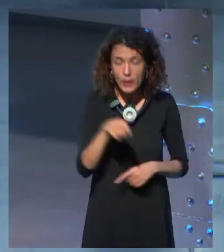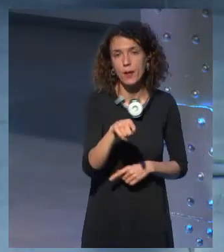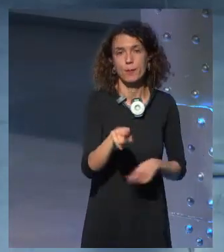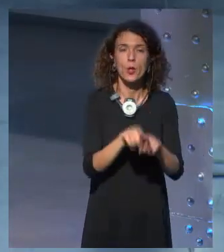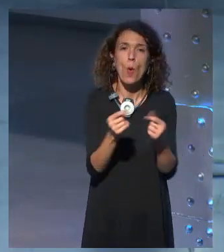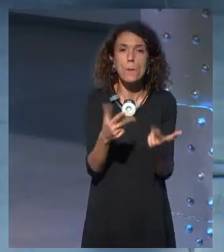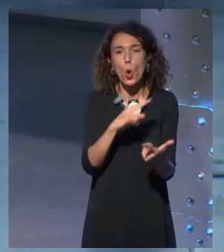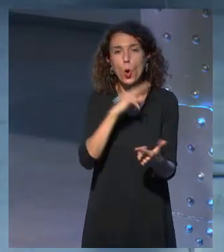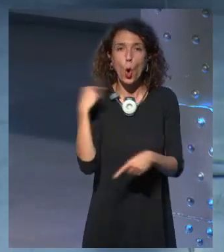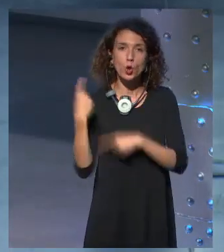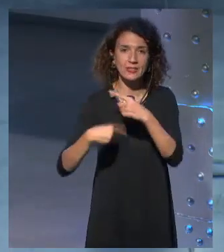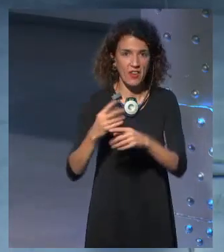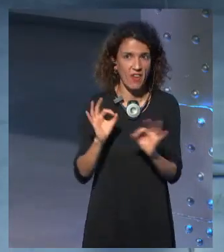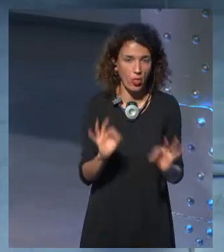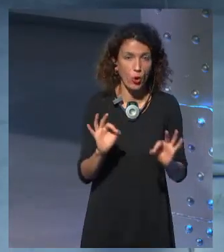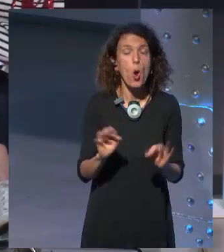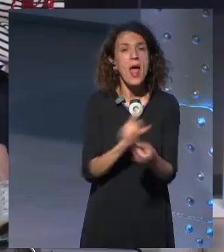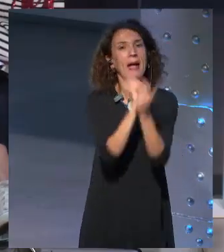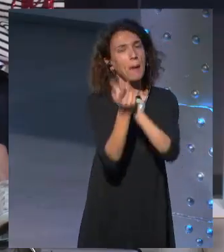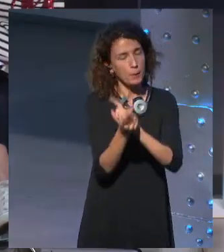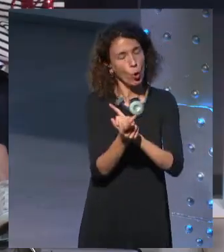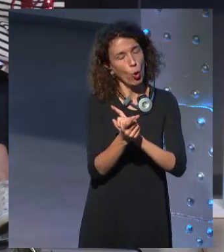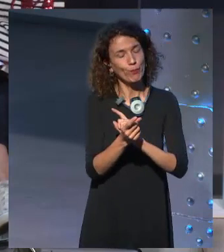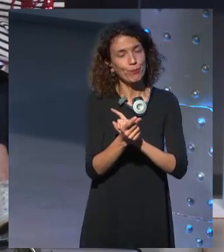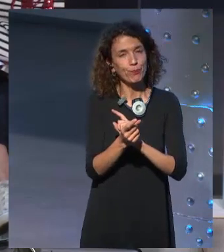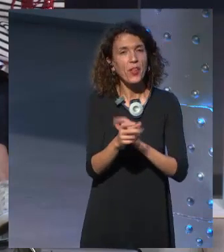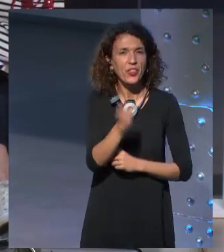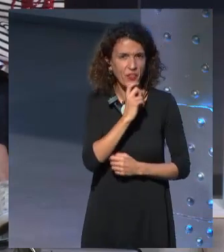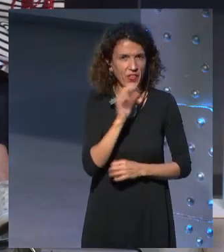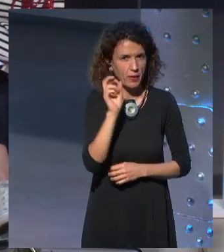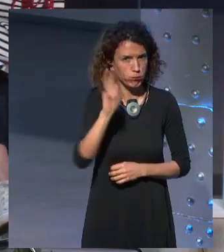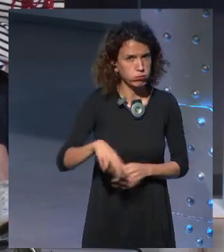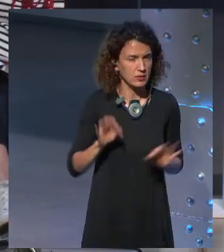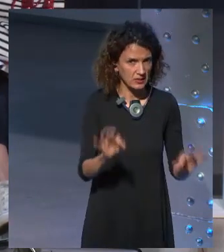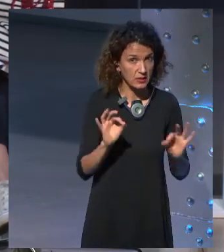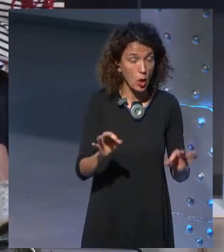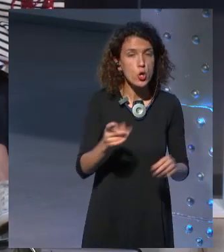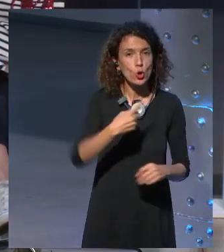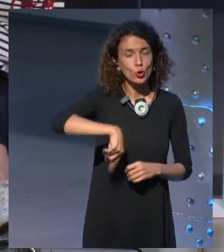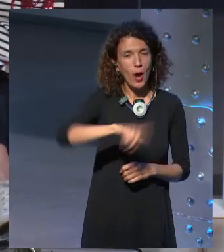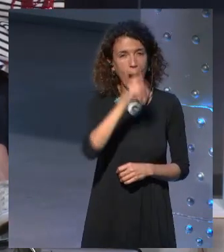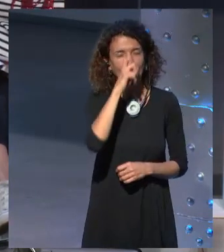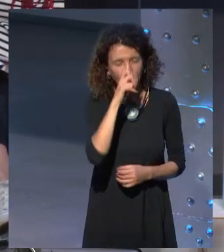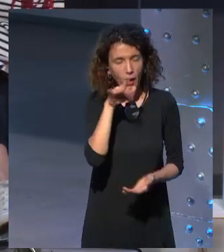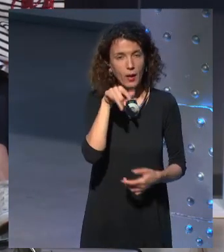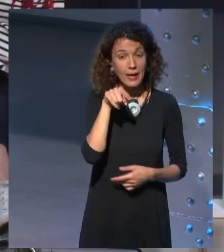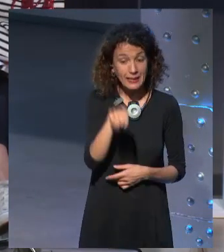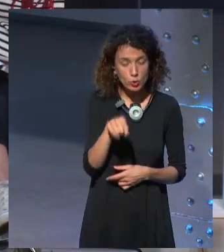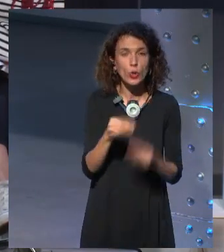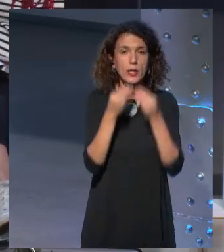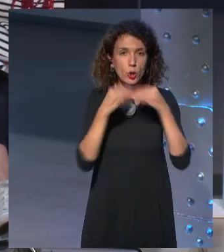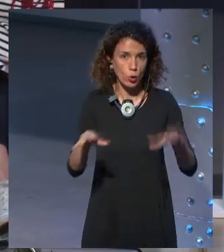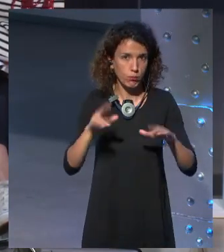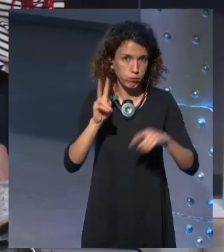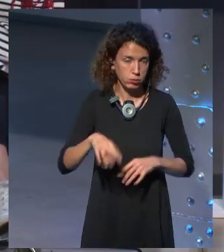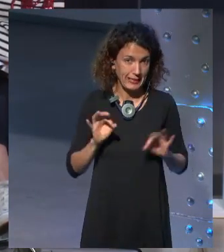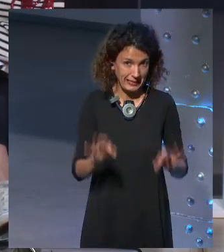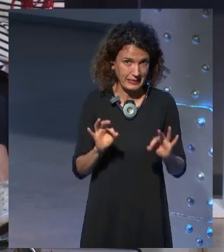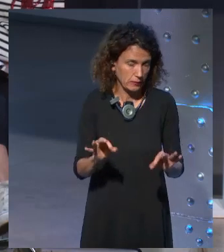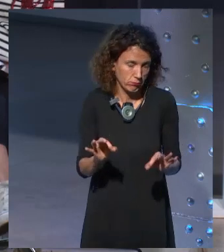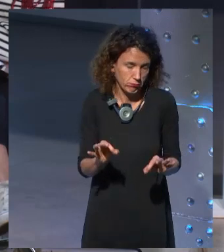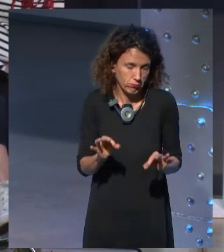is hard. And so we have to keep reminding us that this has been our history. And that at the end of the day, I do think that